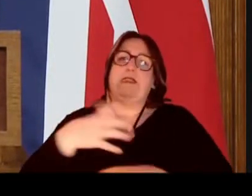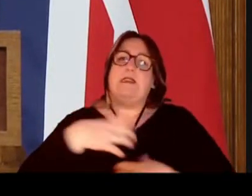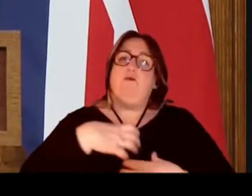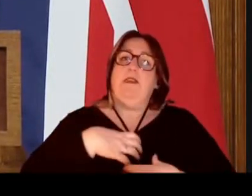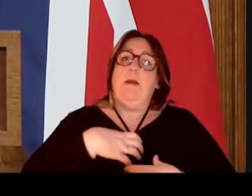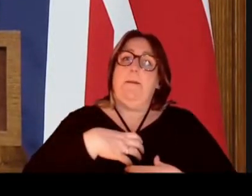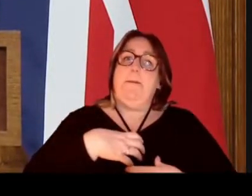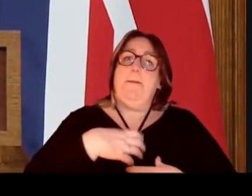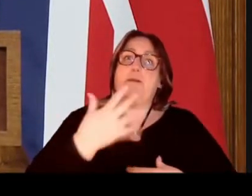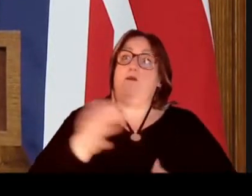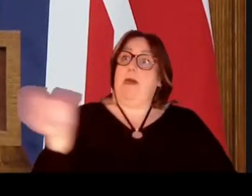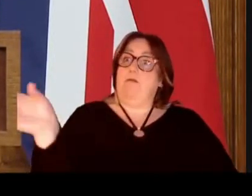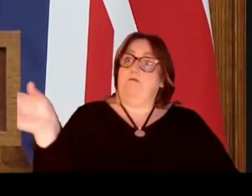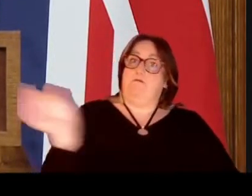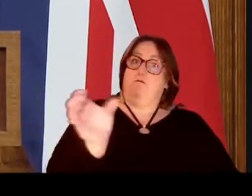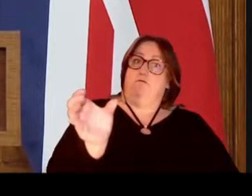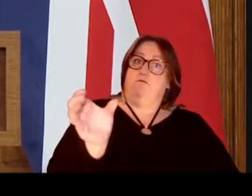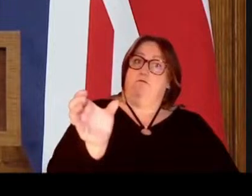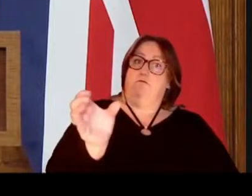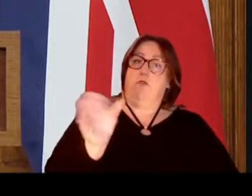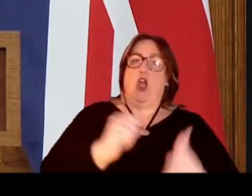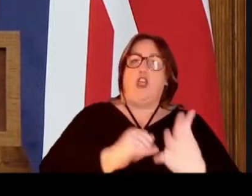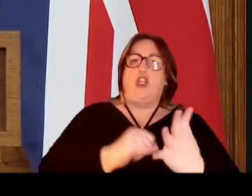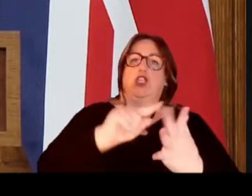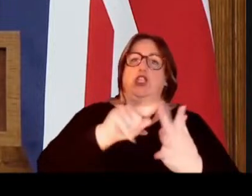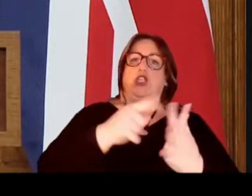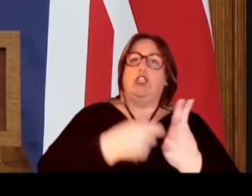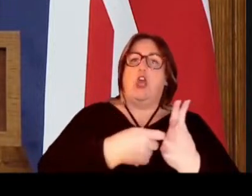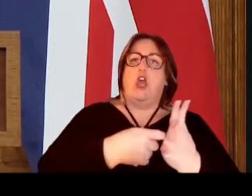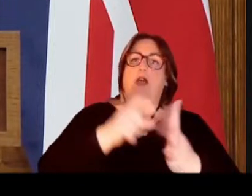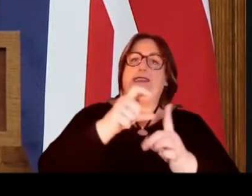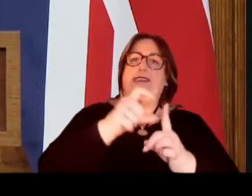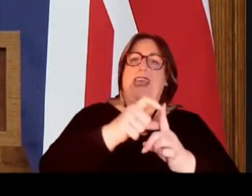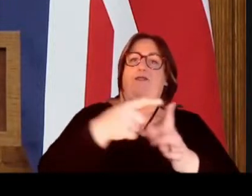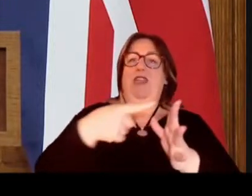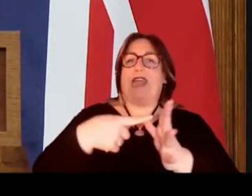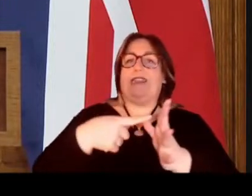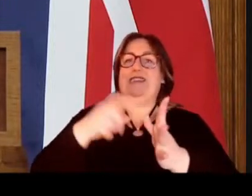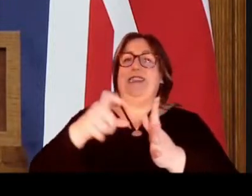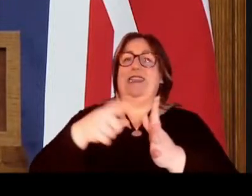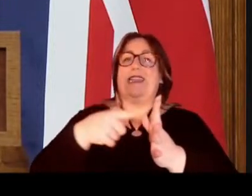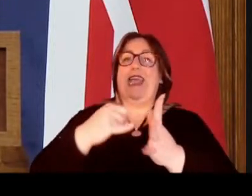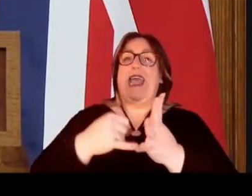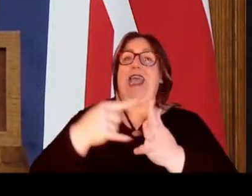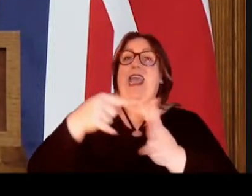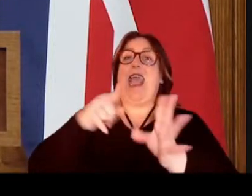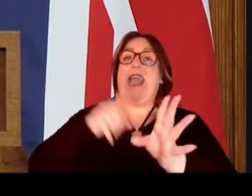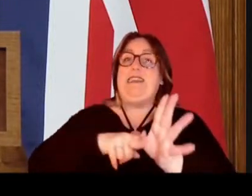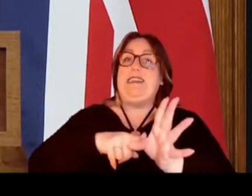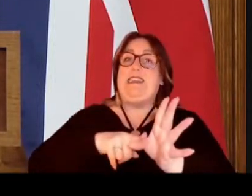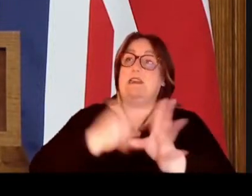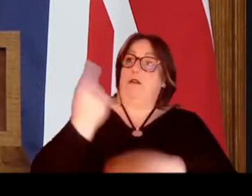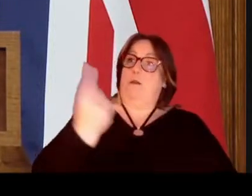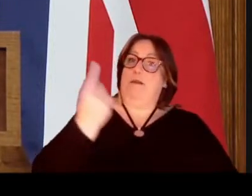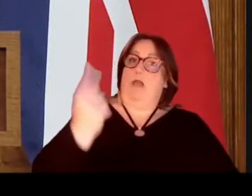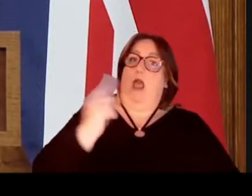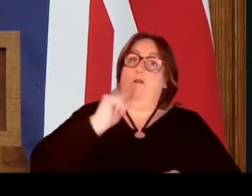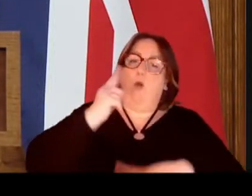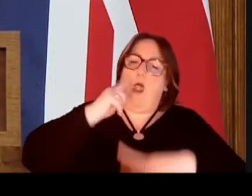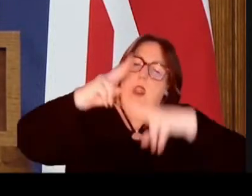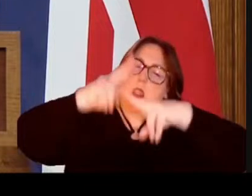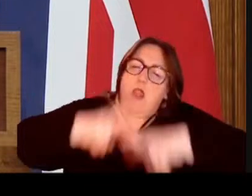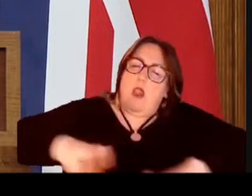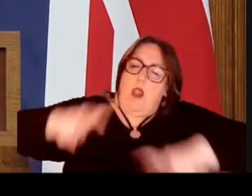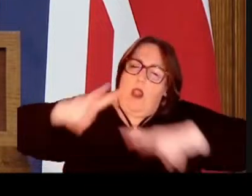the new independent Prevent Commissioner, to hold this system to account, to shine a light into its